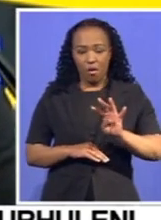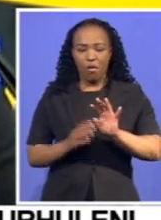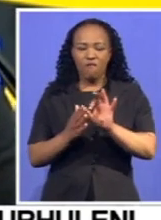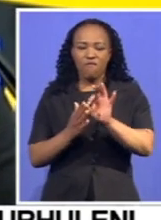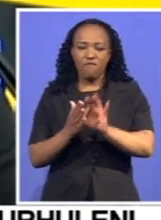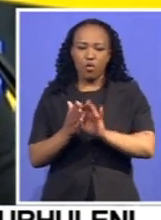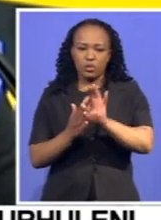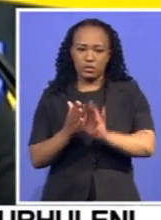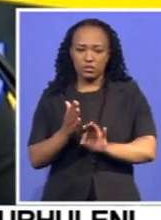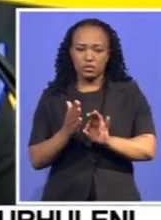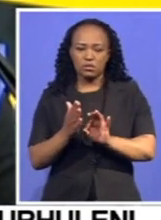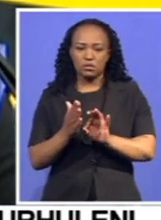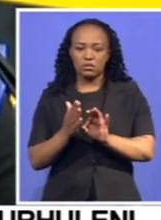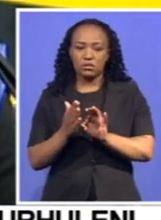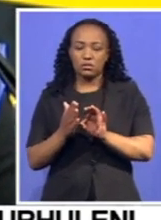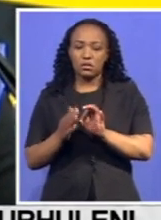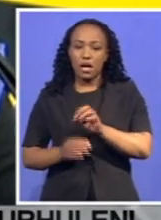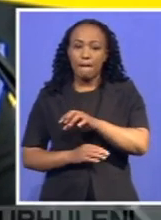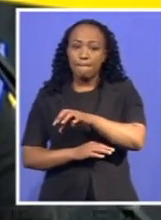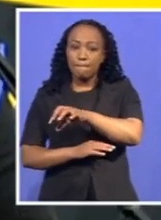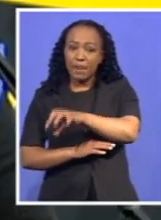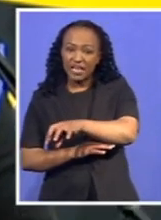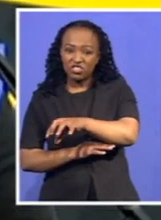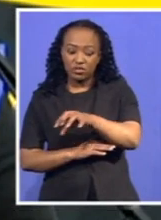there are six branches